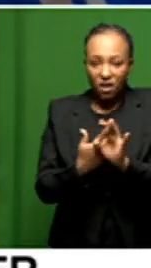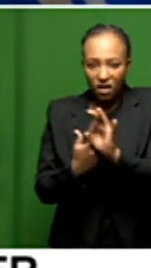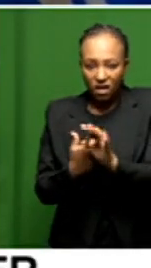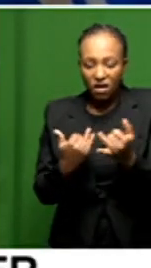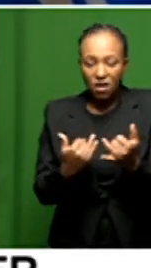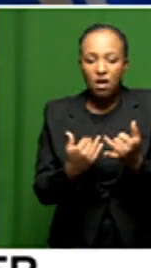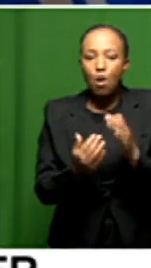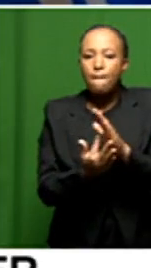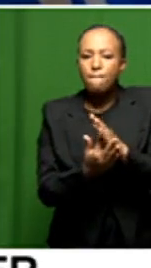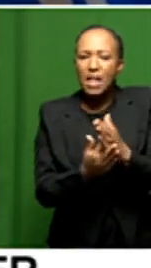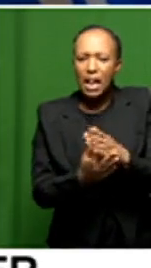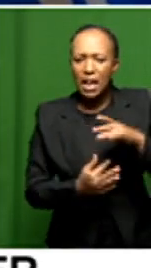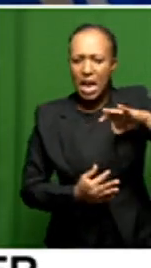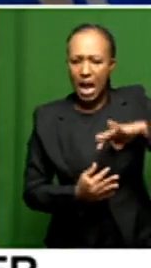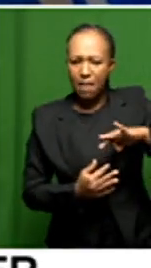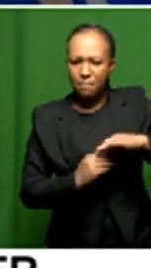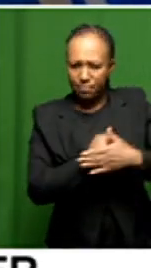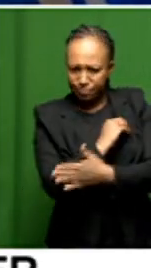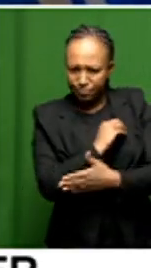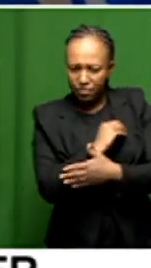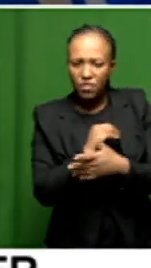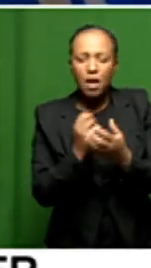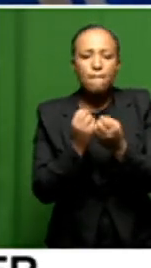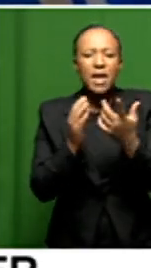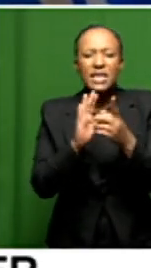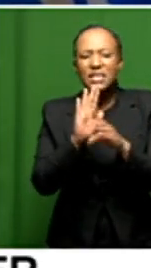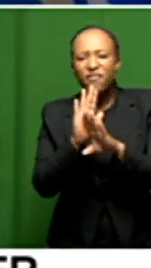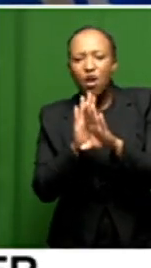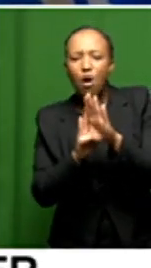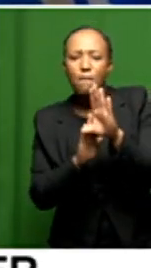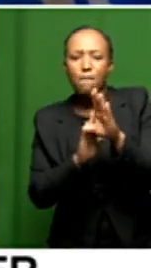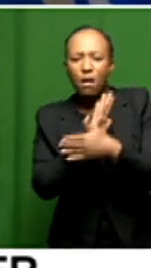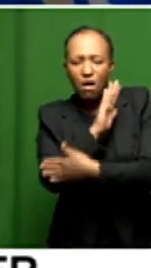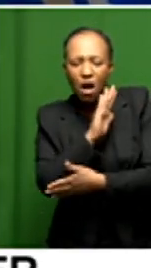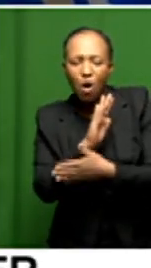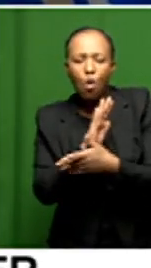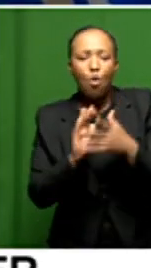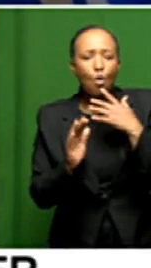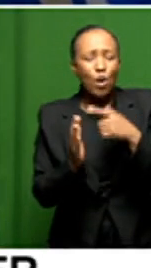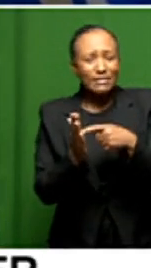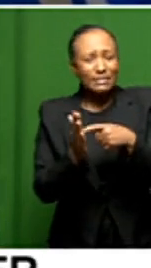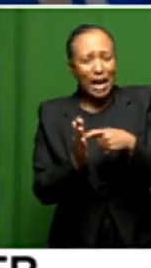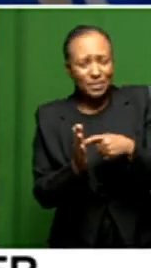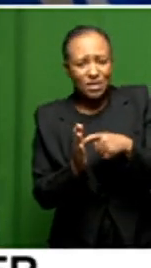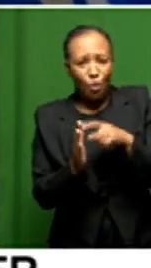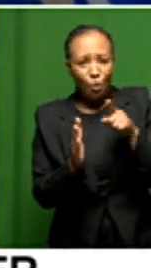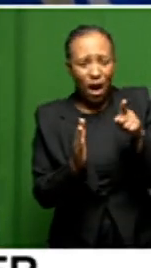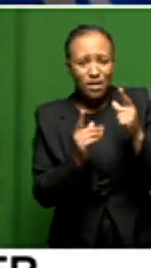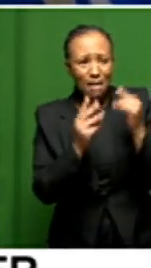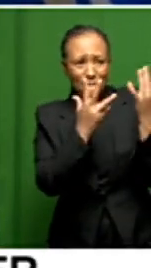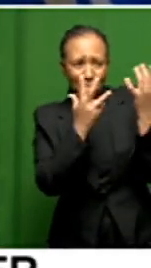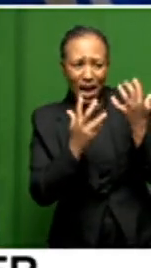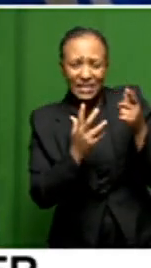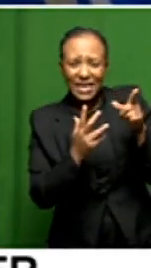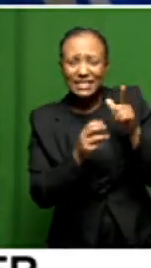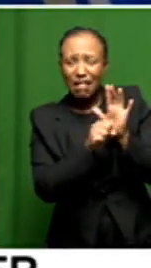in middle-income countries. And many developing countries face crippling debt service costs while their domestic budgets are stretched